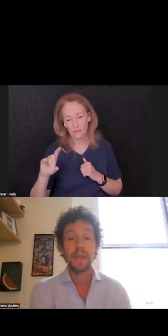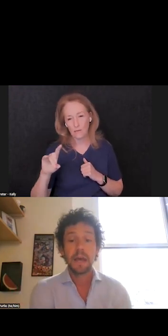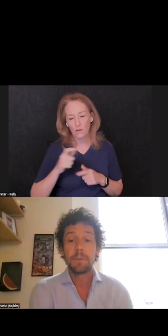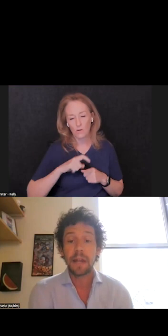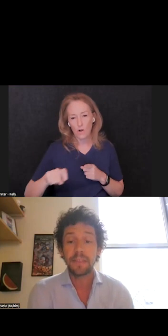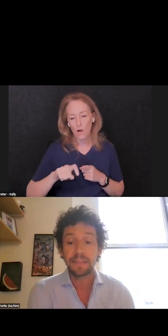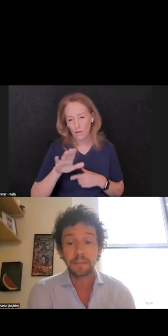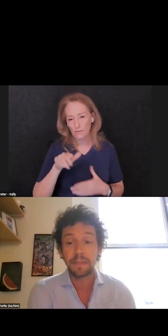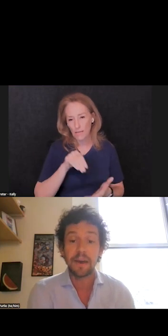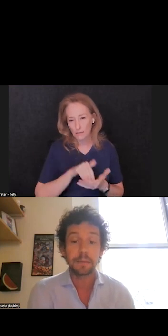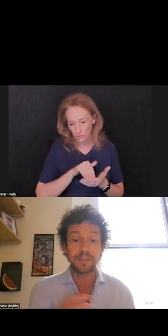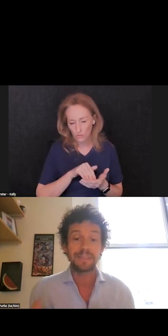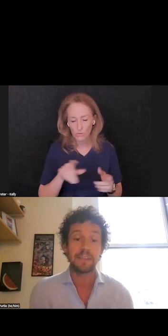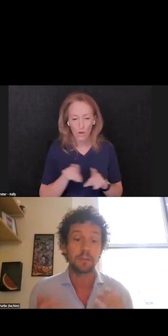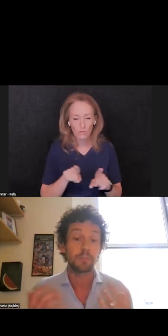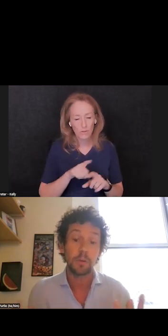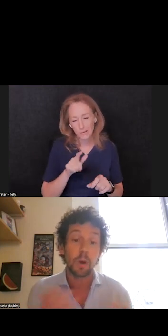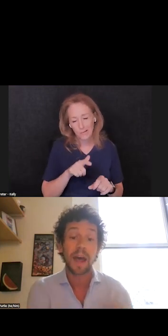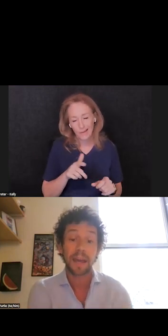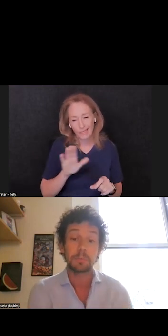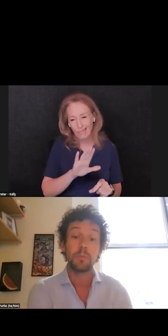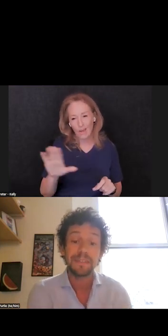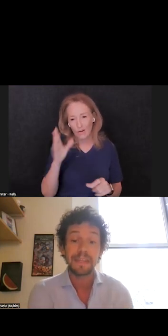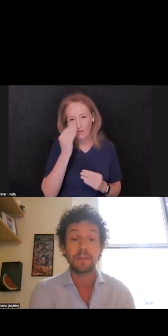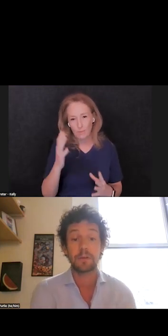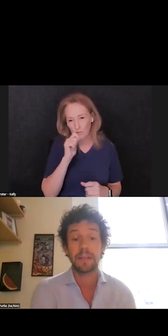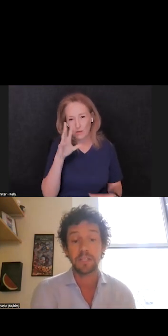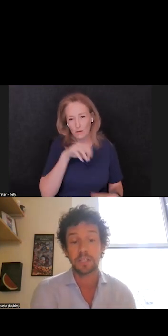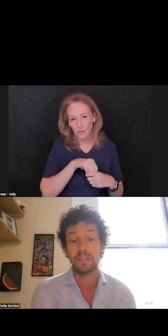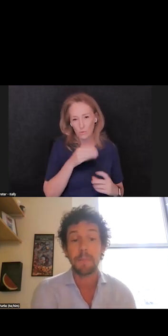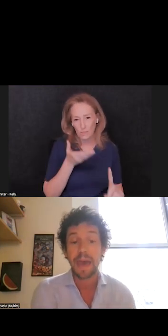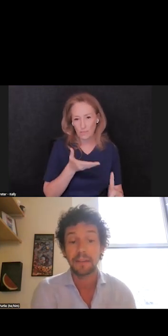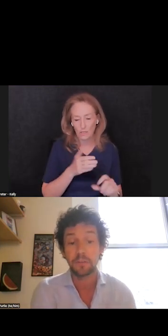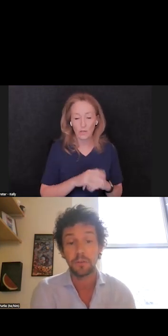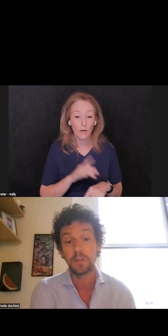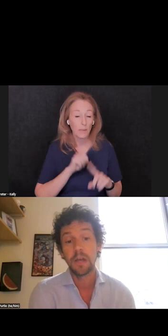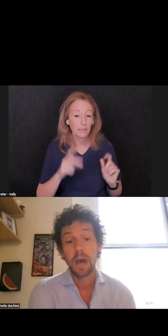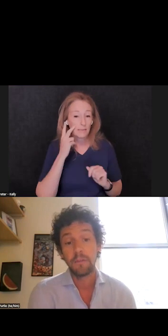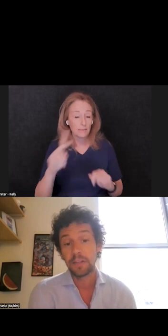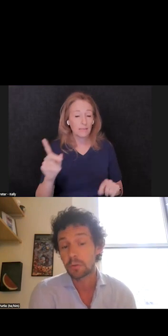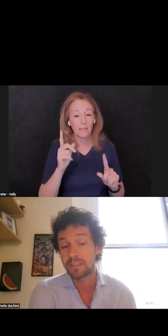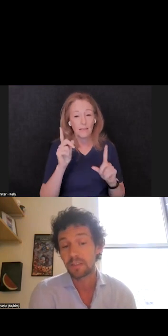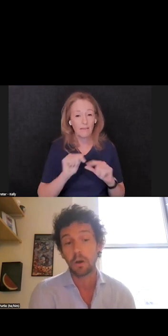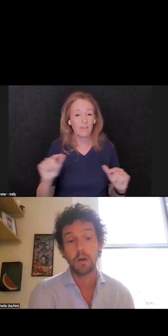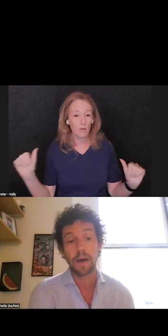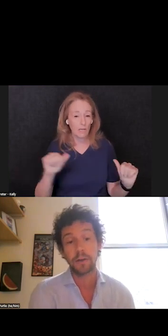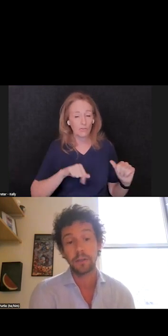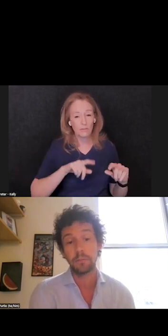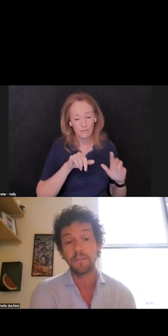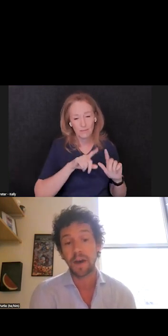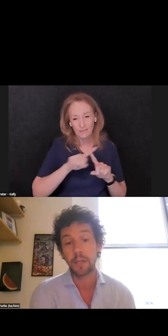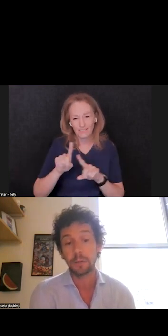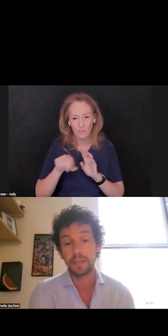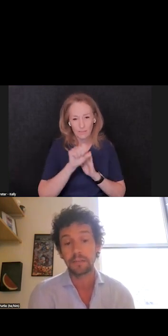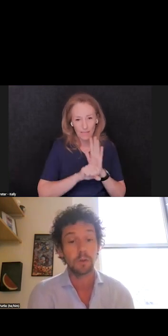here. But I think this can be valuable just to see there's pretty wide between state variation in the magnitude of increases in call